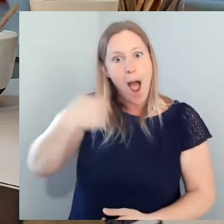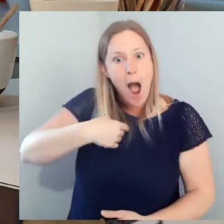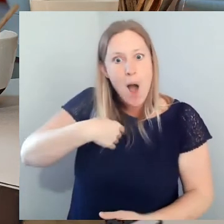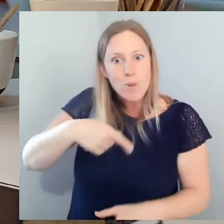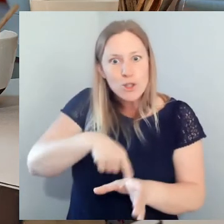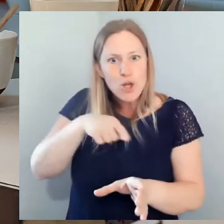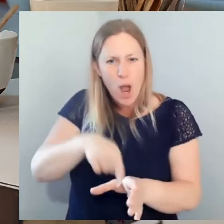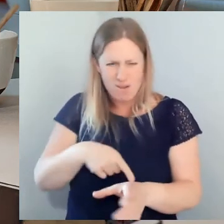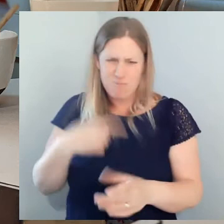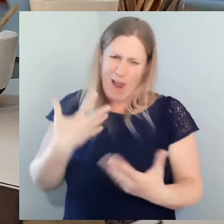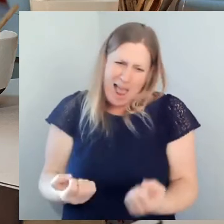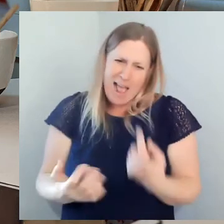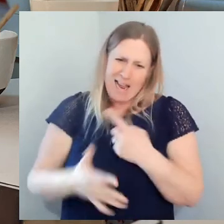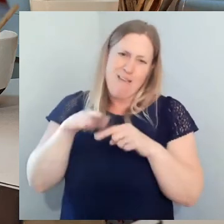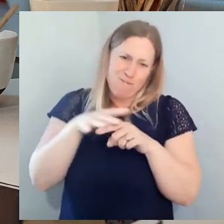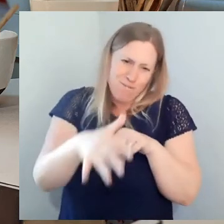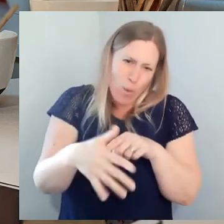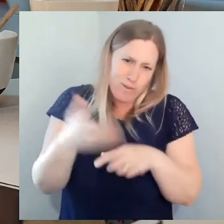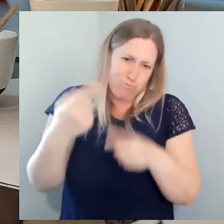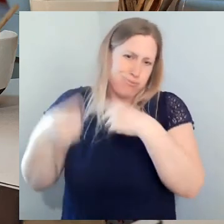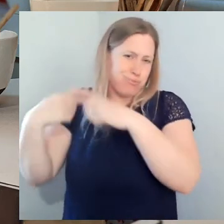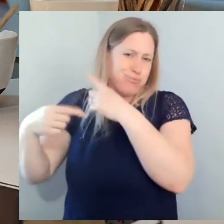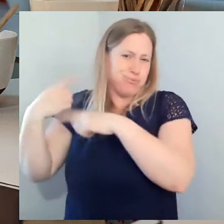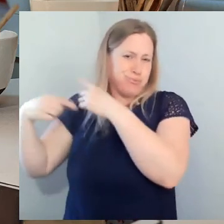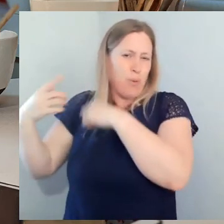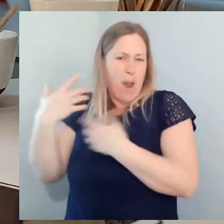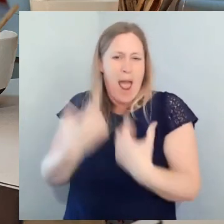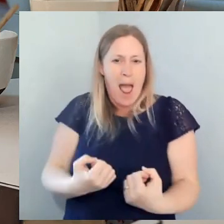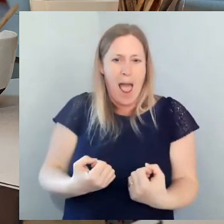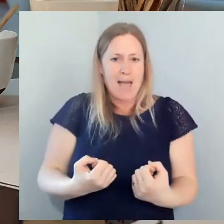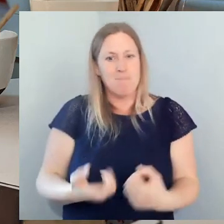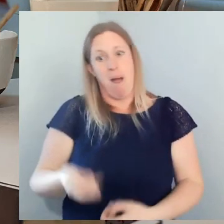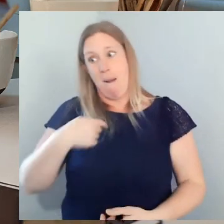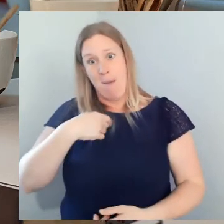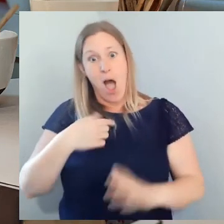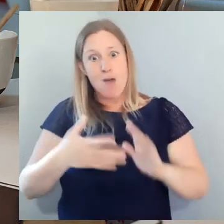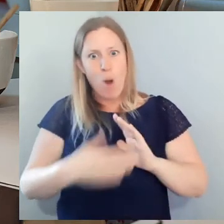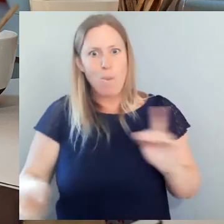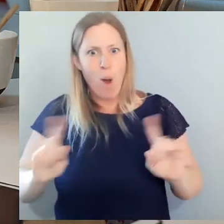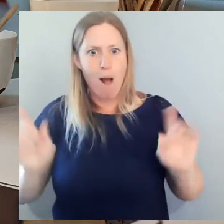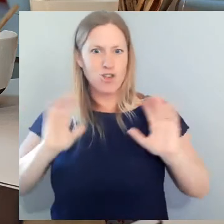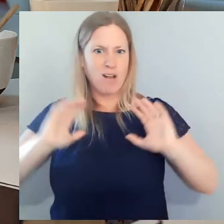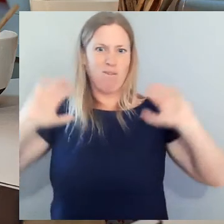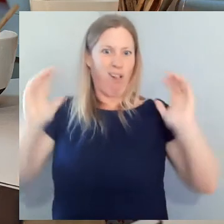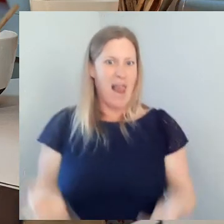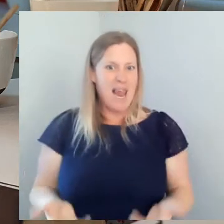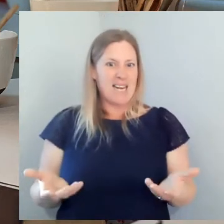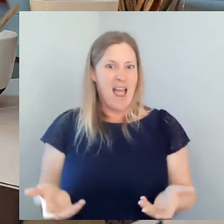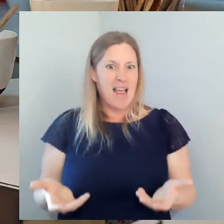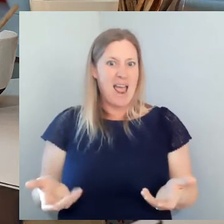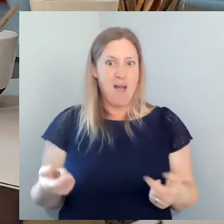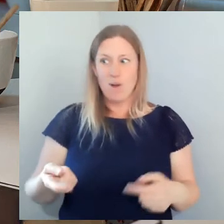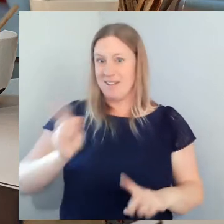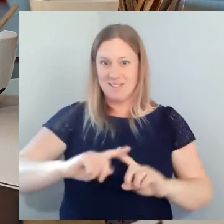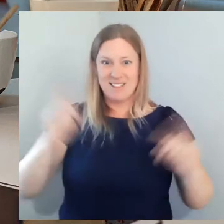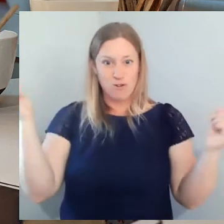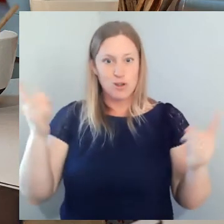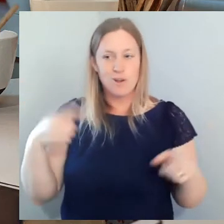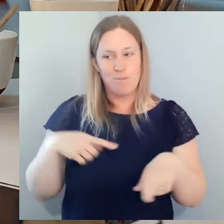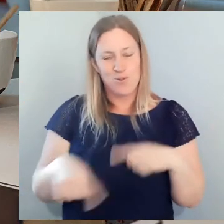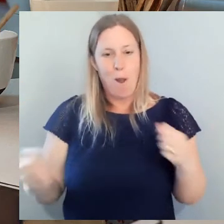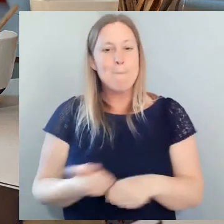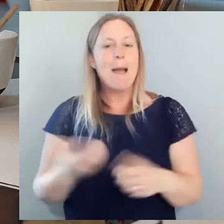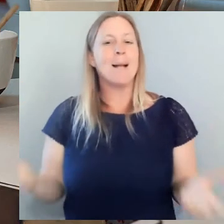she said. We were influenced by people in our day. At least you didn't have the let-it-all-hang-out role models